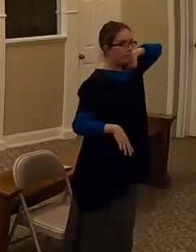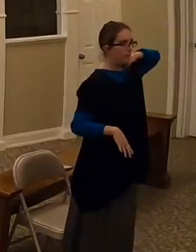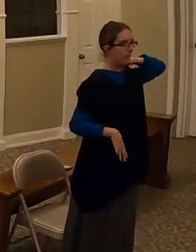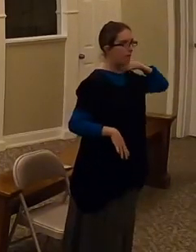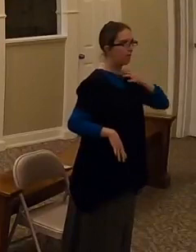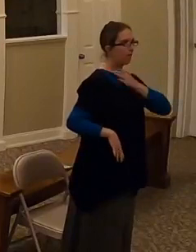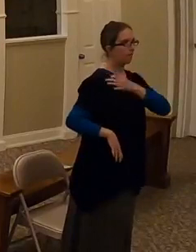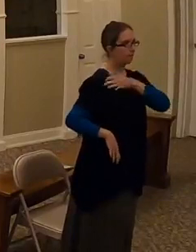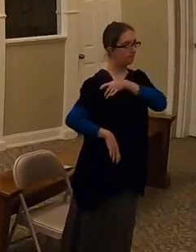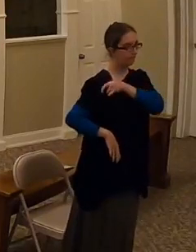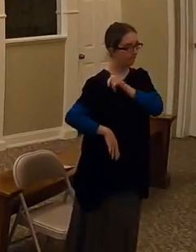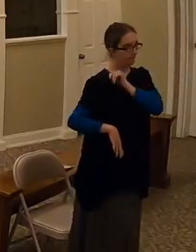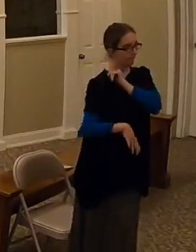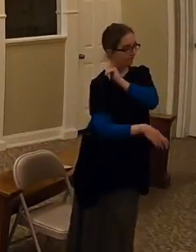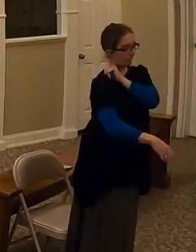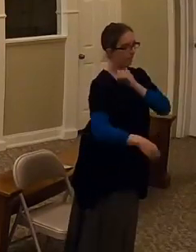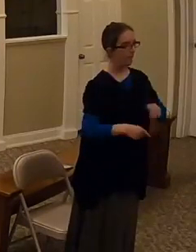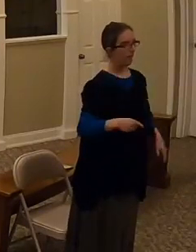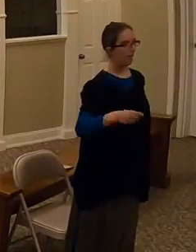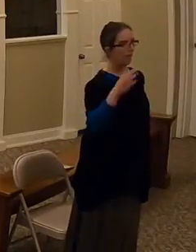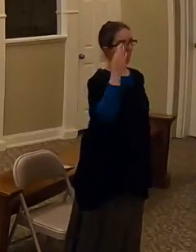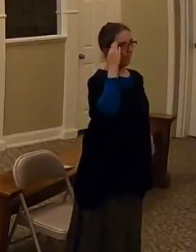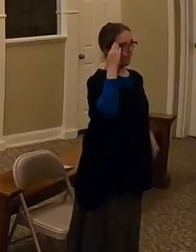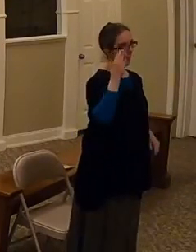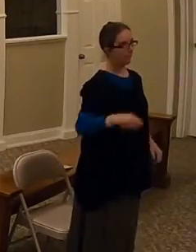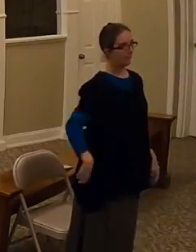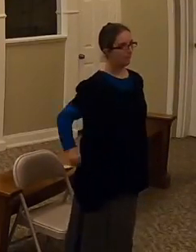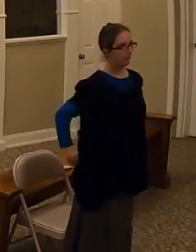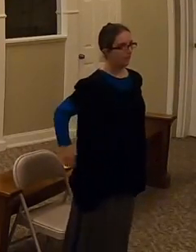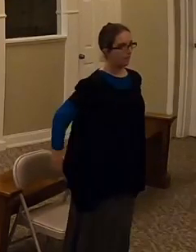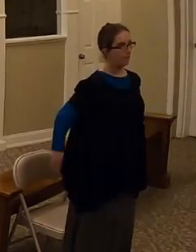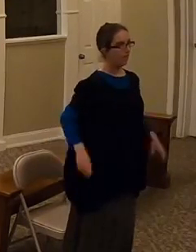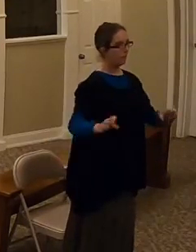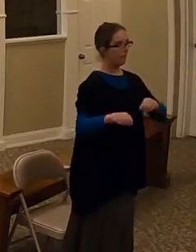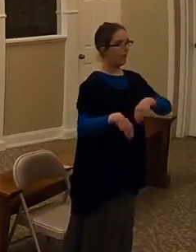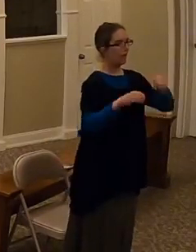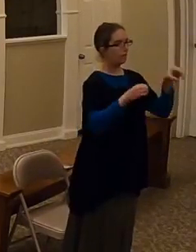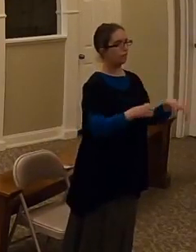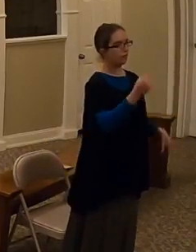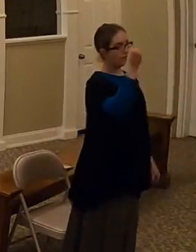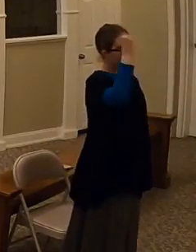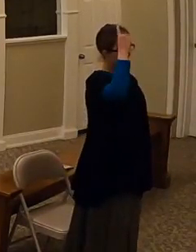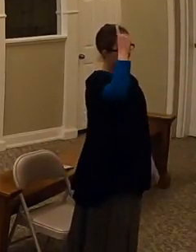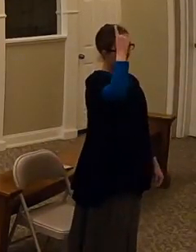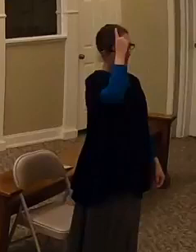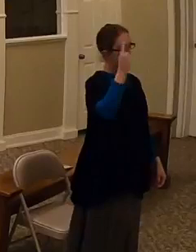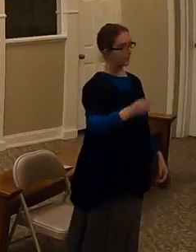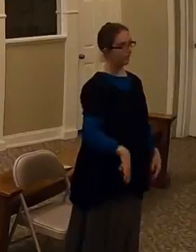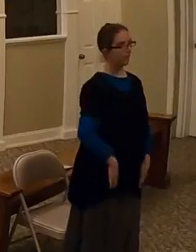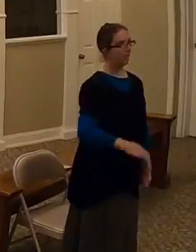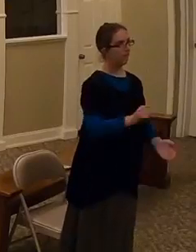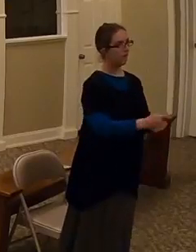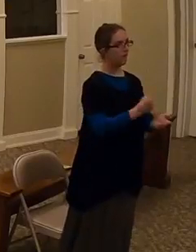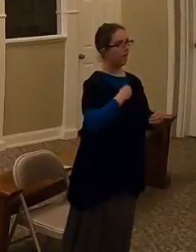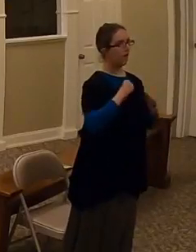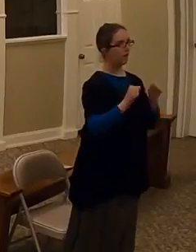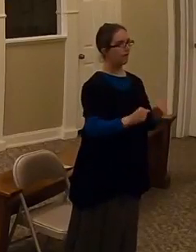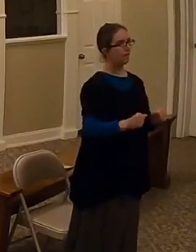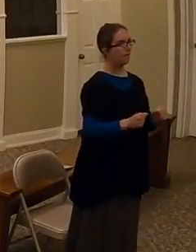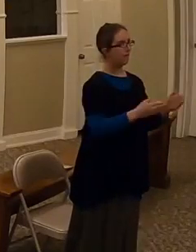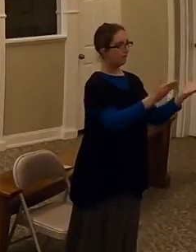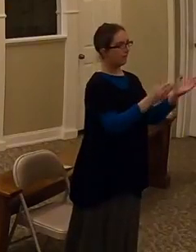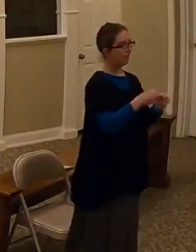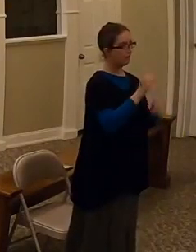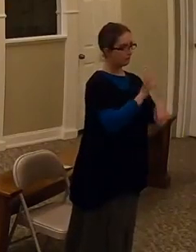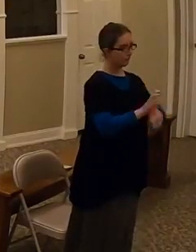have to deal with any of that stuff. But you know what? I do understand, hallelujah, that I can get them in